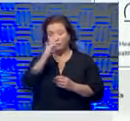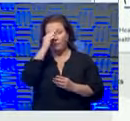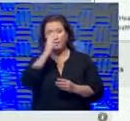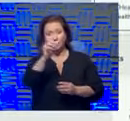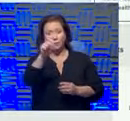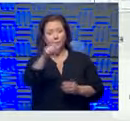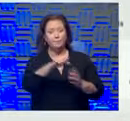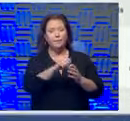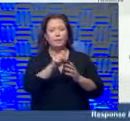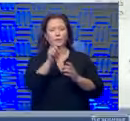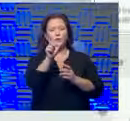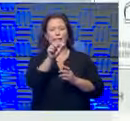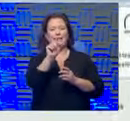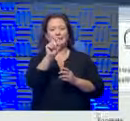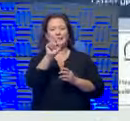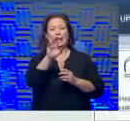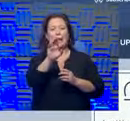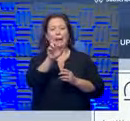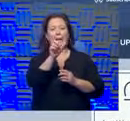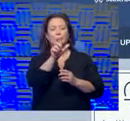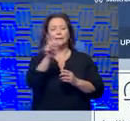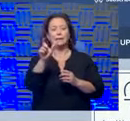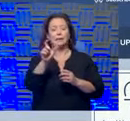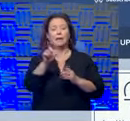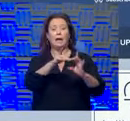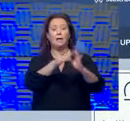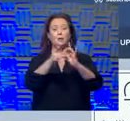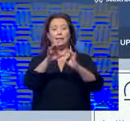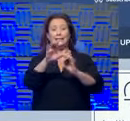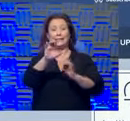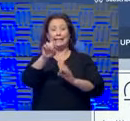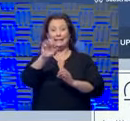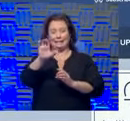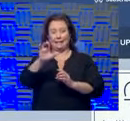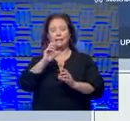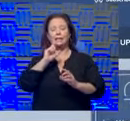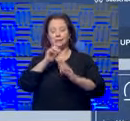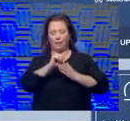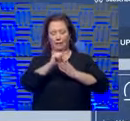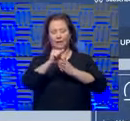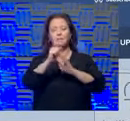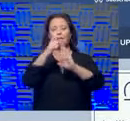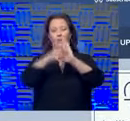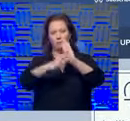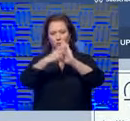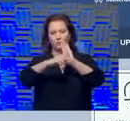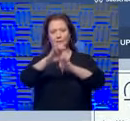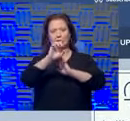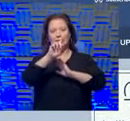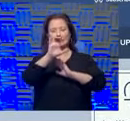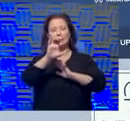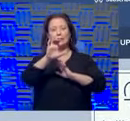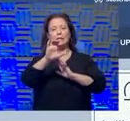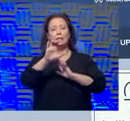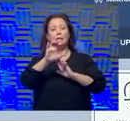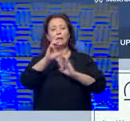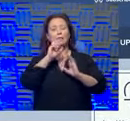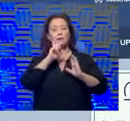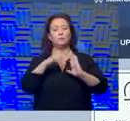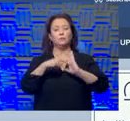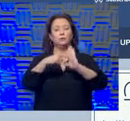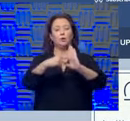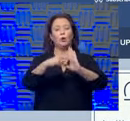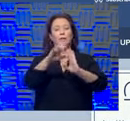there's a lot of tabs, and you link to the CDC a lot. I mean, right, you and have we good pull in links those articles. there. We're a clip service essentially that's bringing